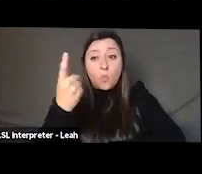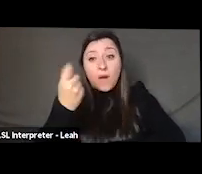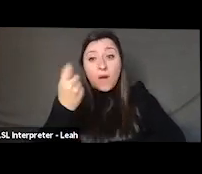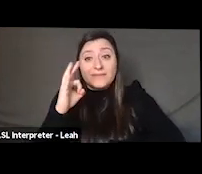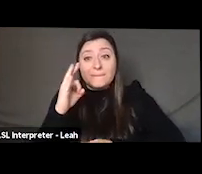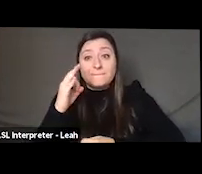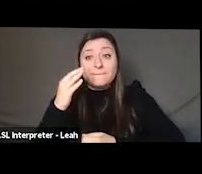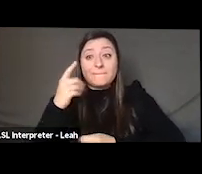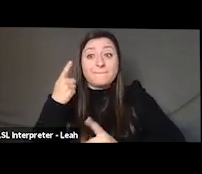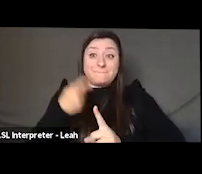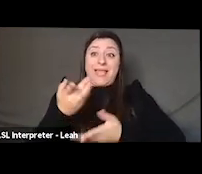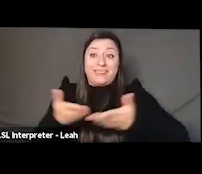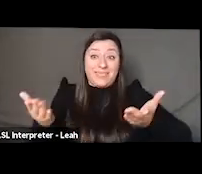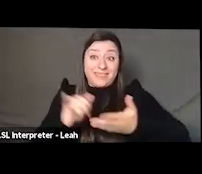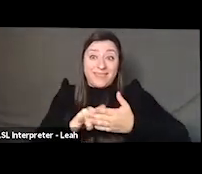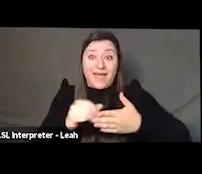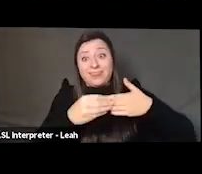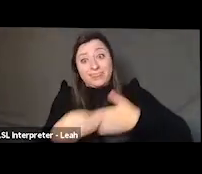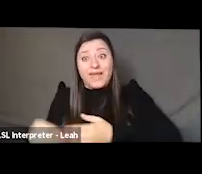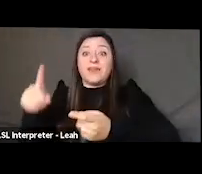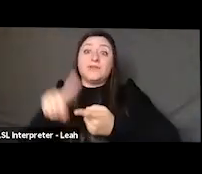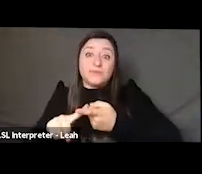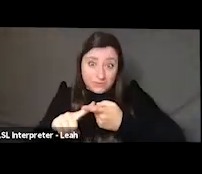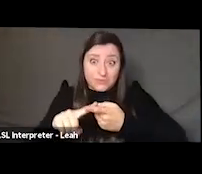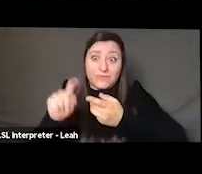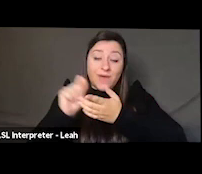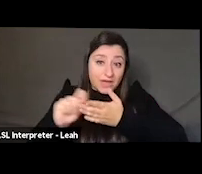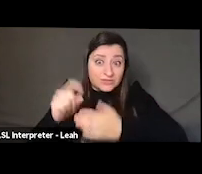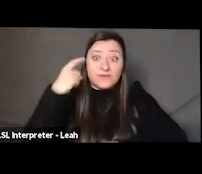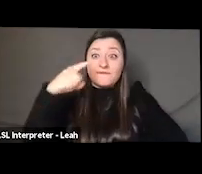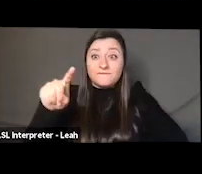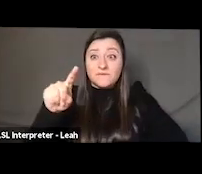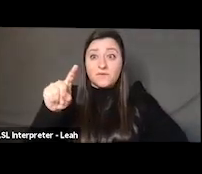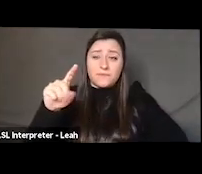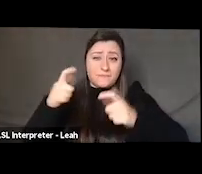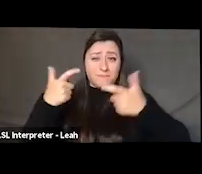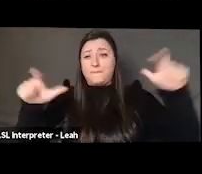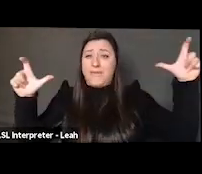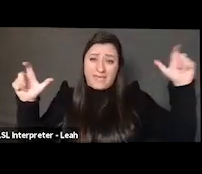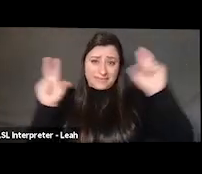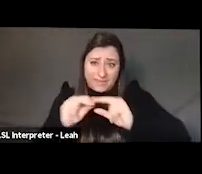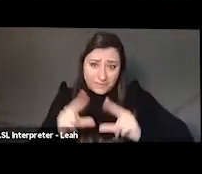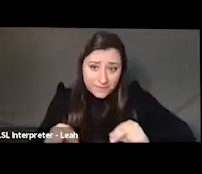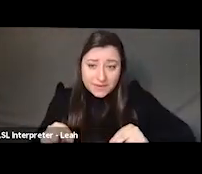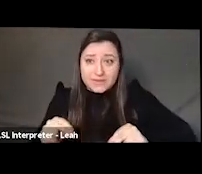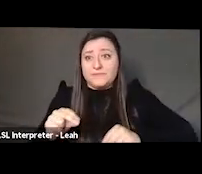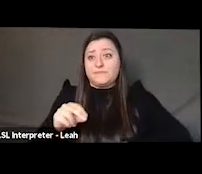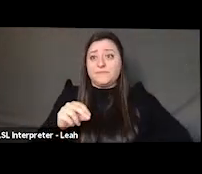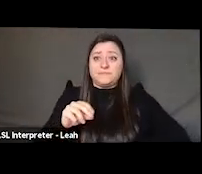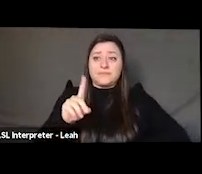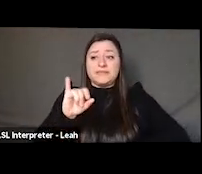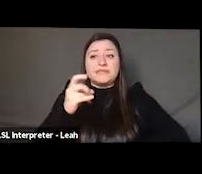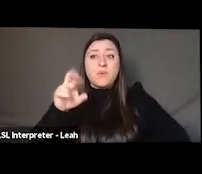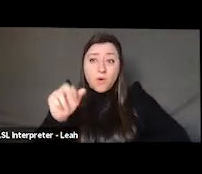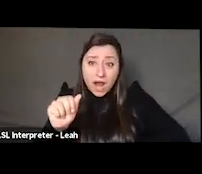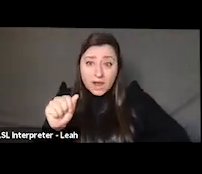factors that led to the constitution of the massive Lebanese diaspora. And we need to